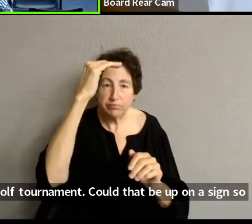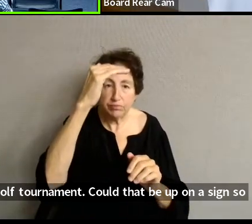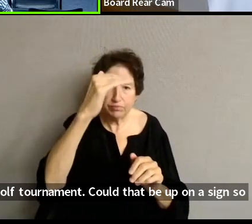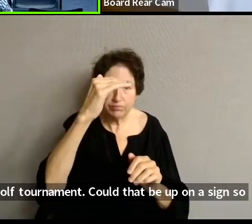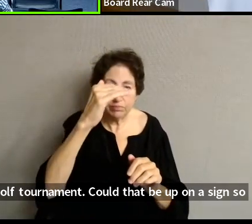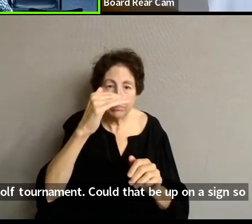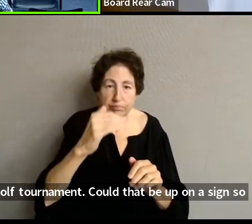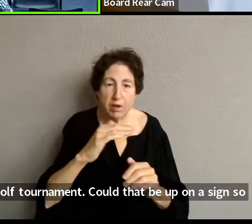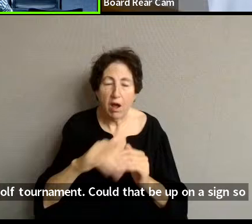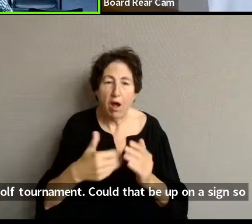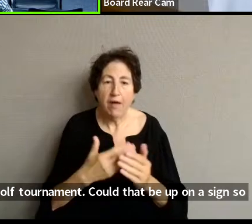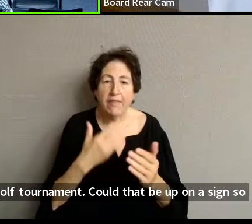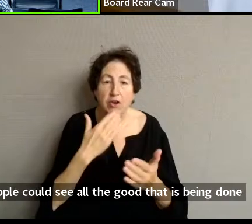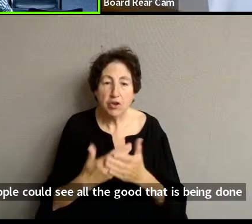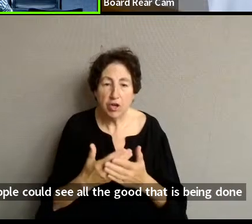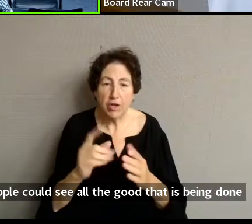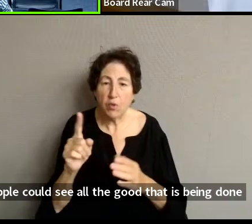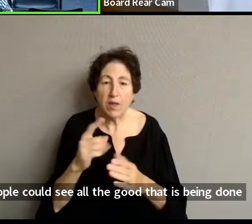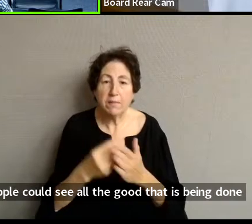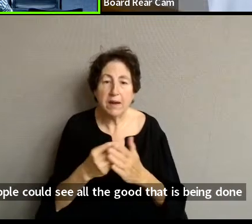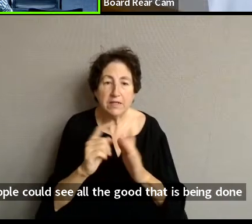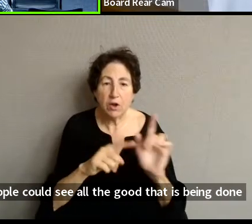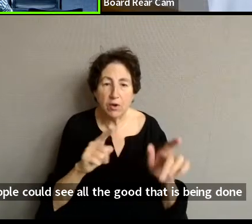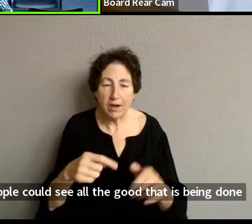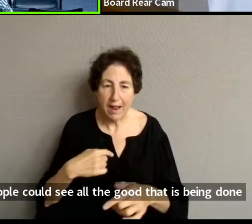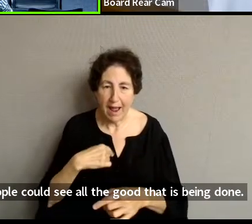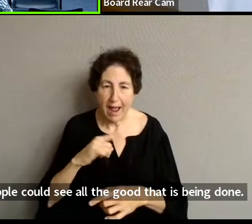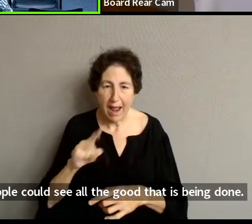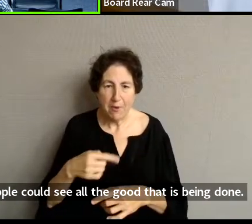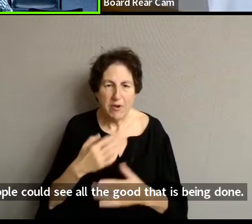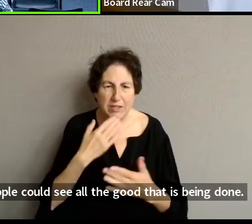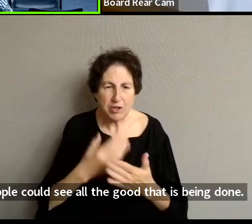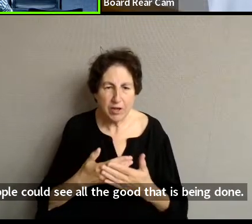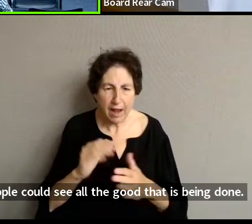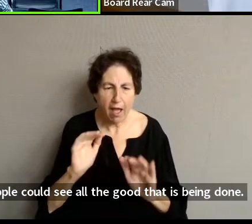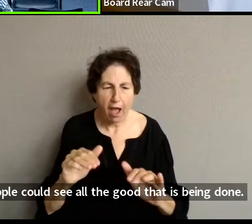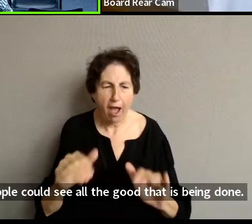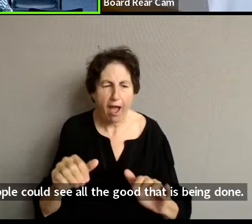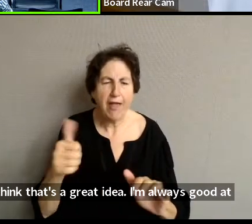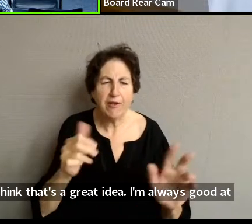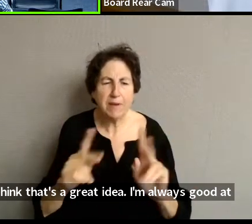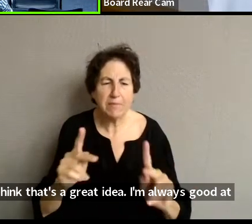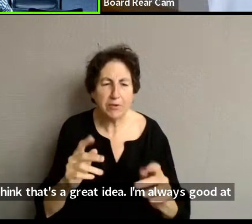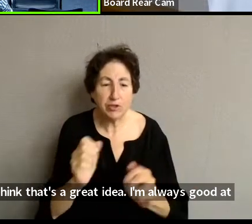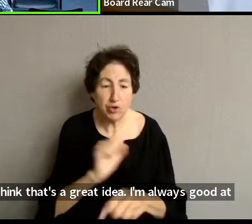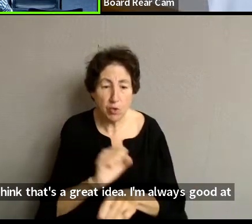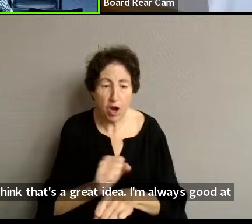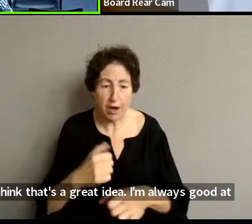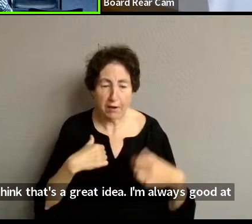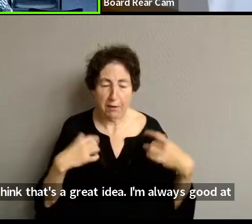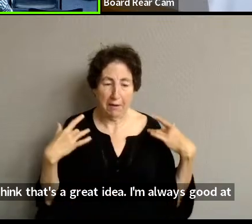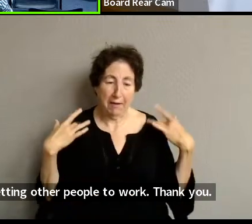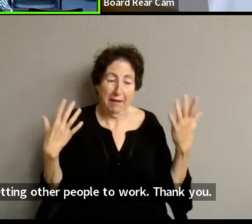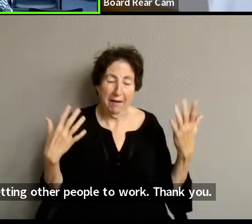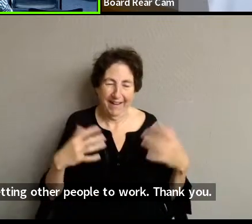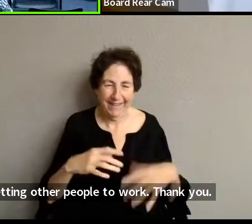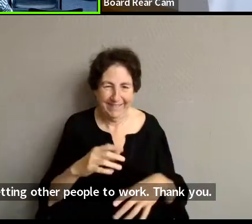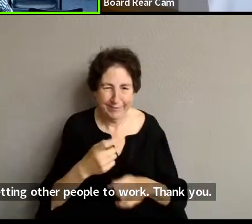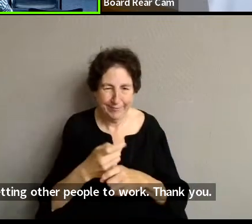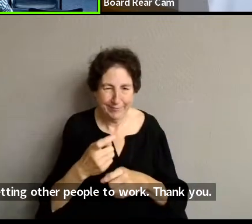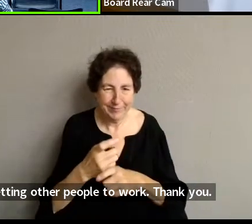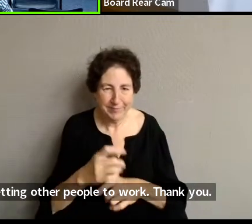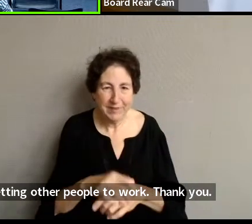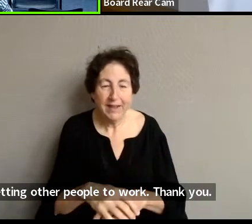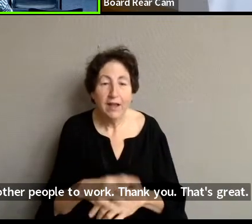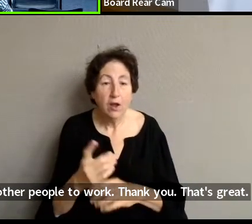Okay, I think that's a great idea. I'm always good at getting other people to work. I love it. No, thank you. It's great. Thank you. One more question. I'm sorry. I know we don't